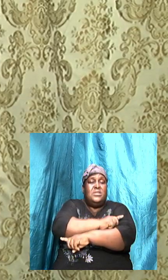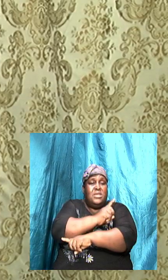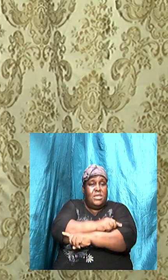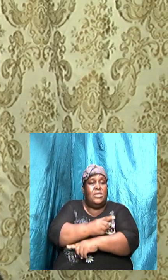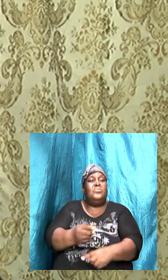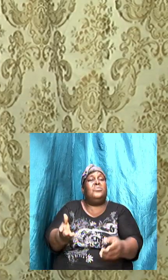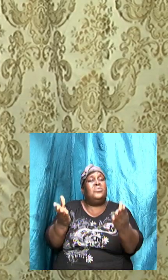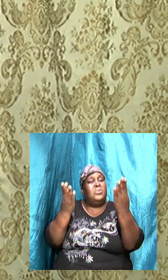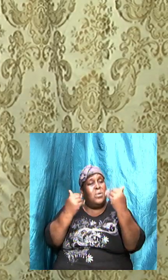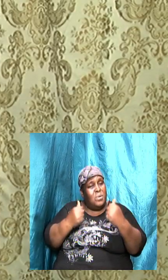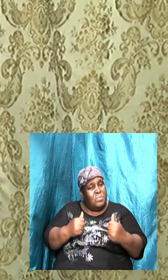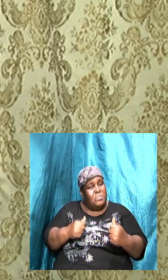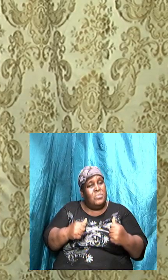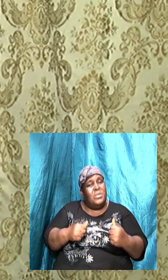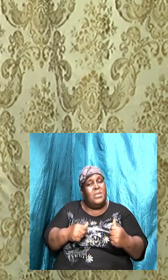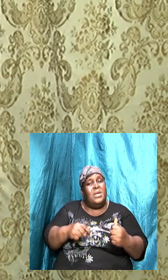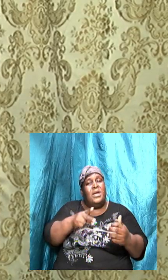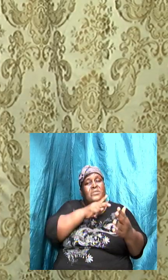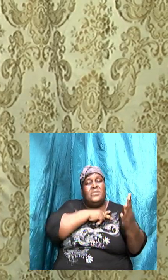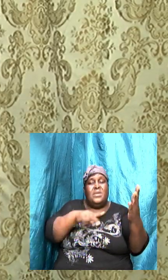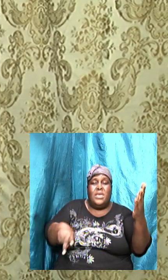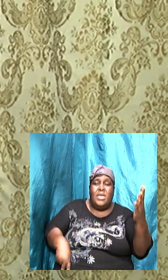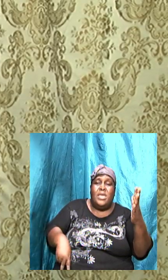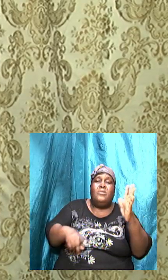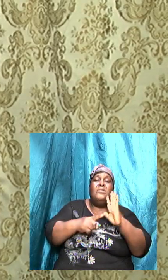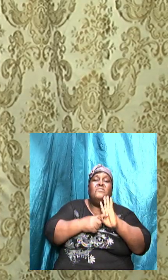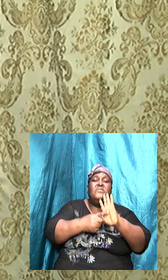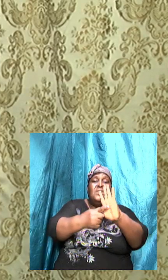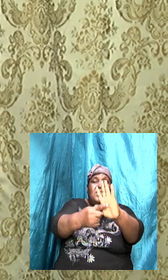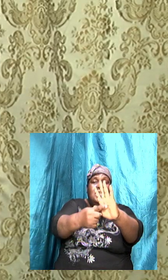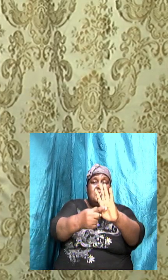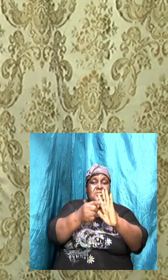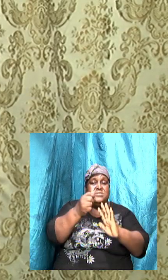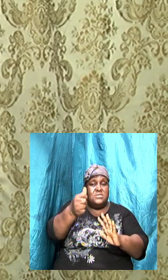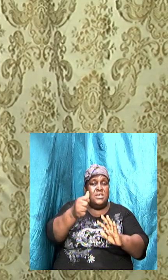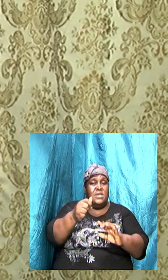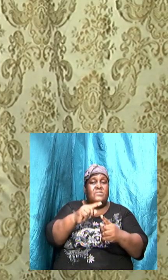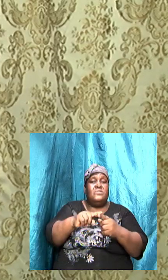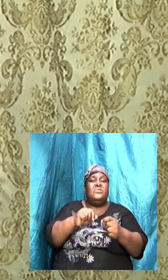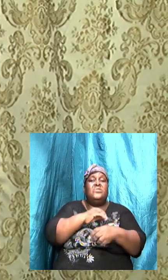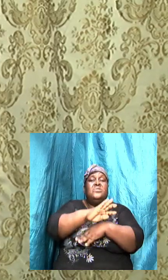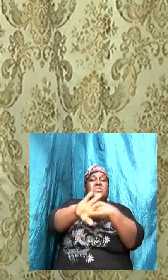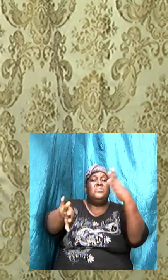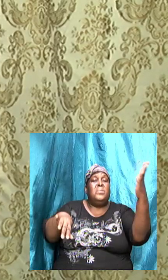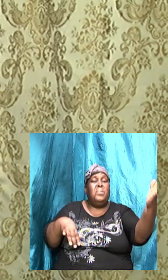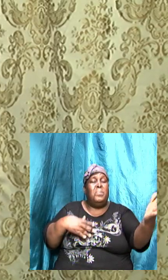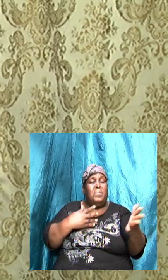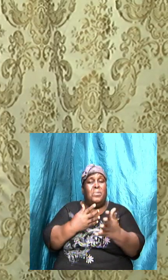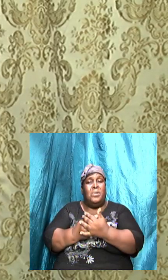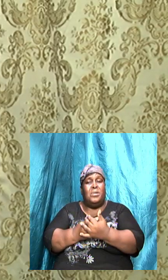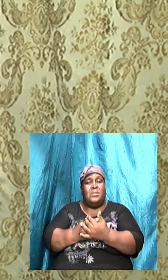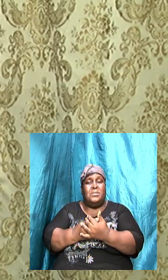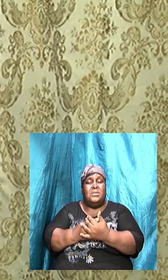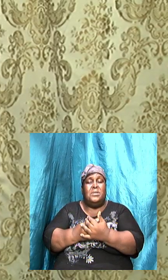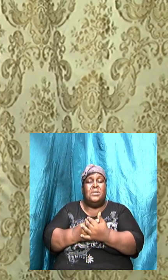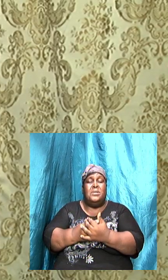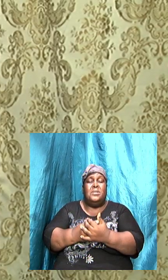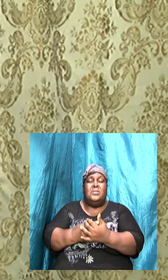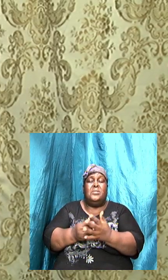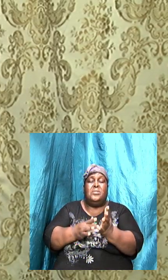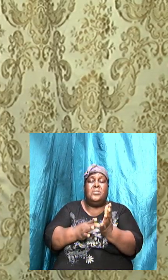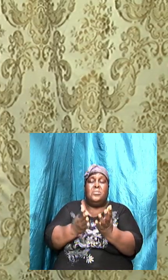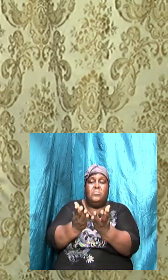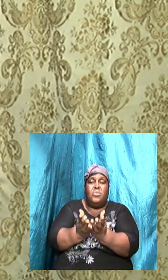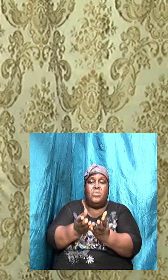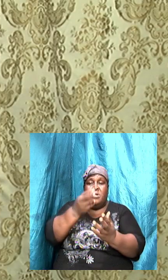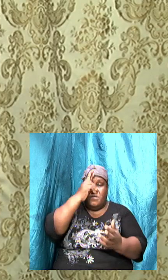have revealed himself to all, you know, over time. So the book of Revelation, the main focus is